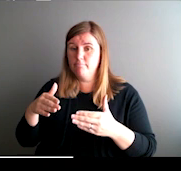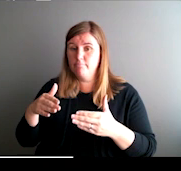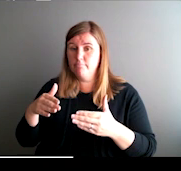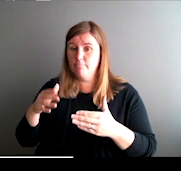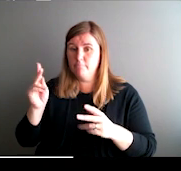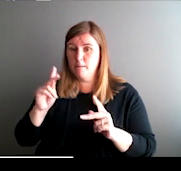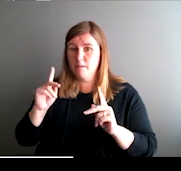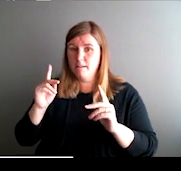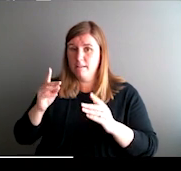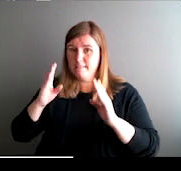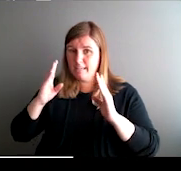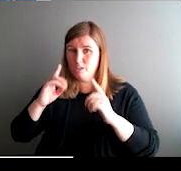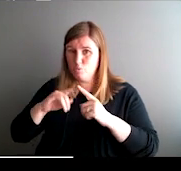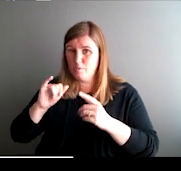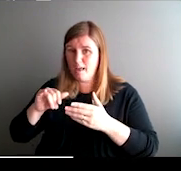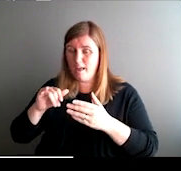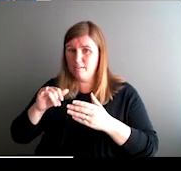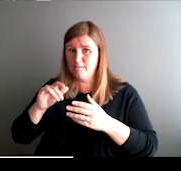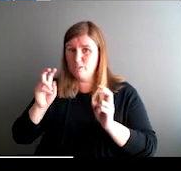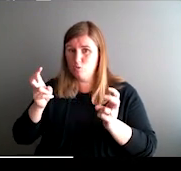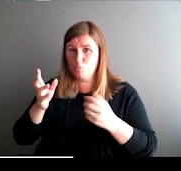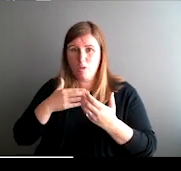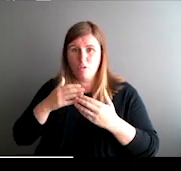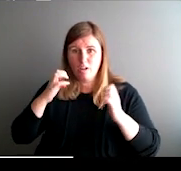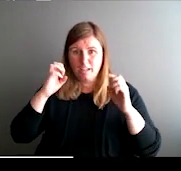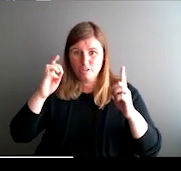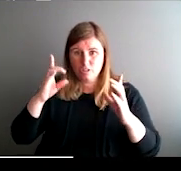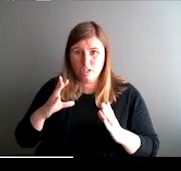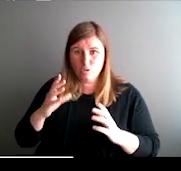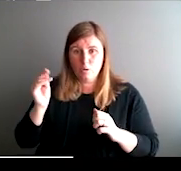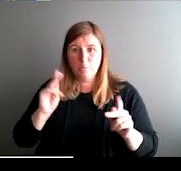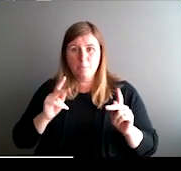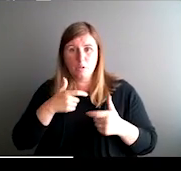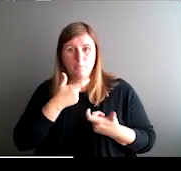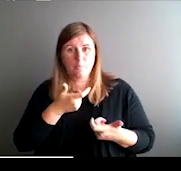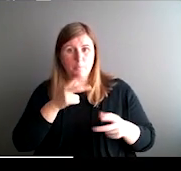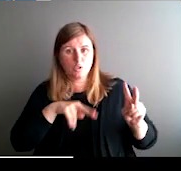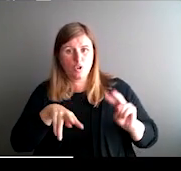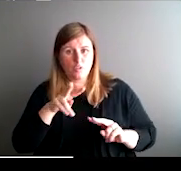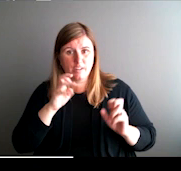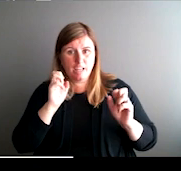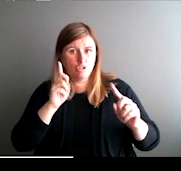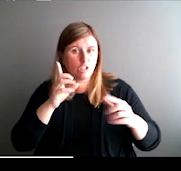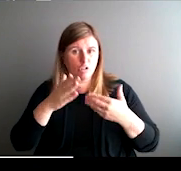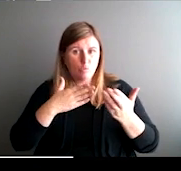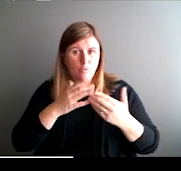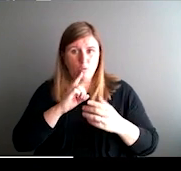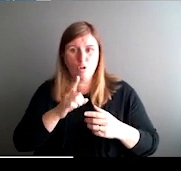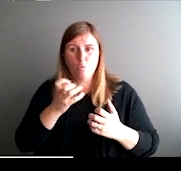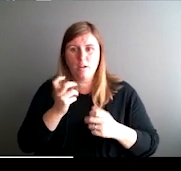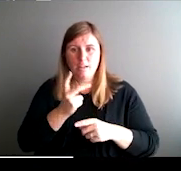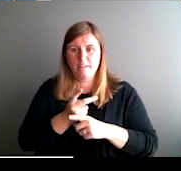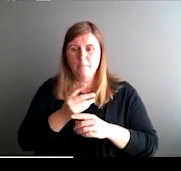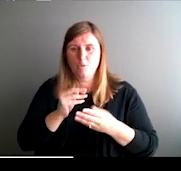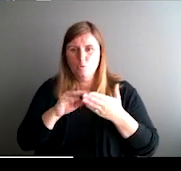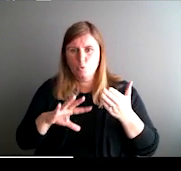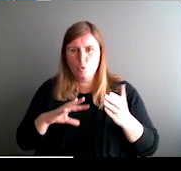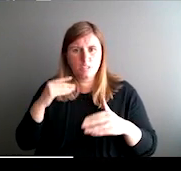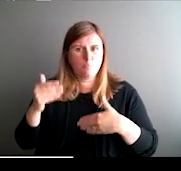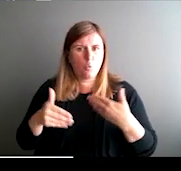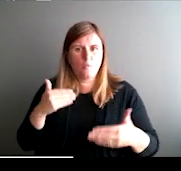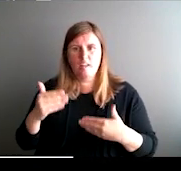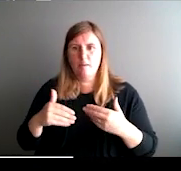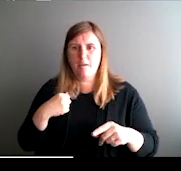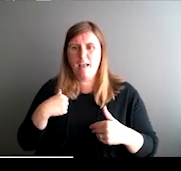people attending to that issue, whether they're educators or people observing educators, whoever you may be. Remember, you want to keep students moving